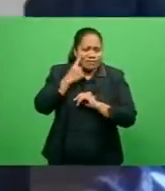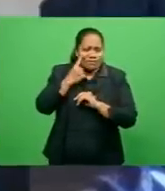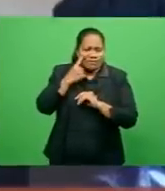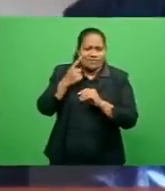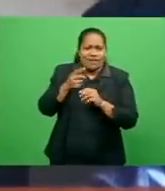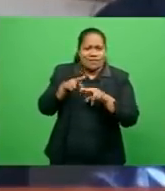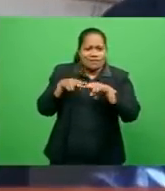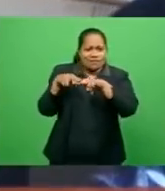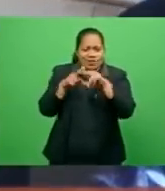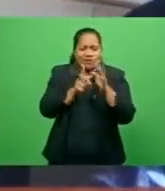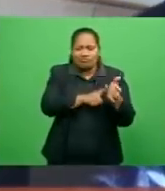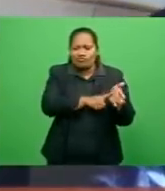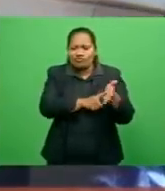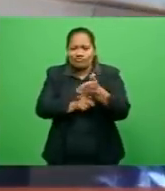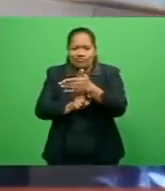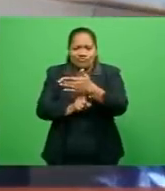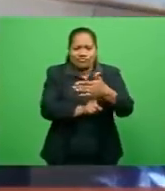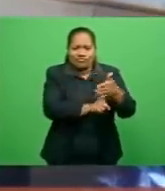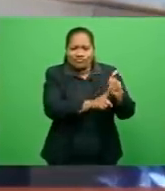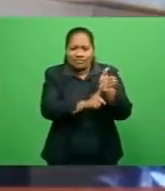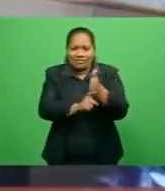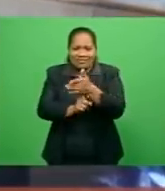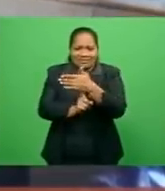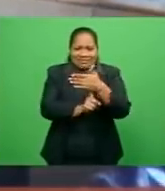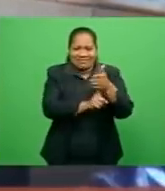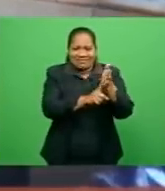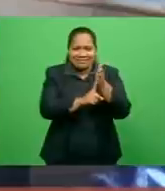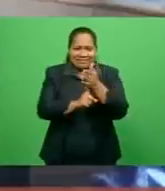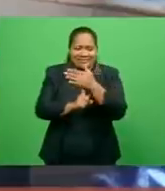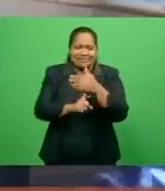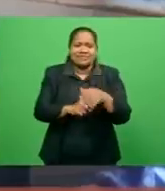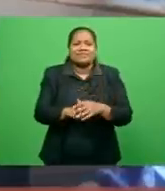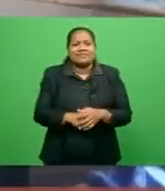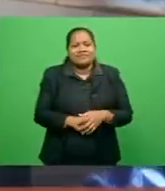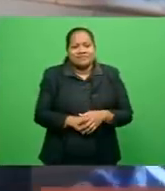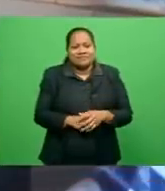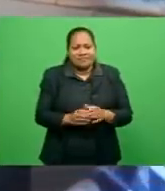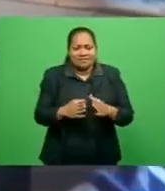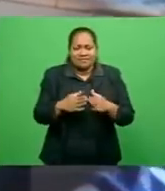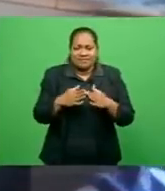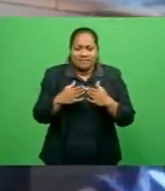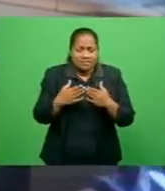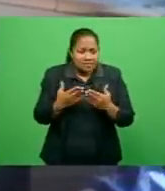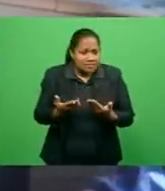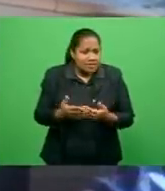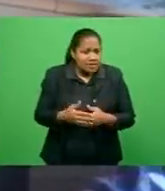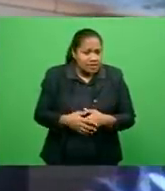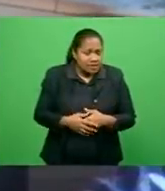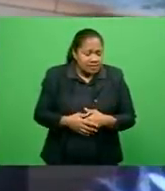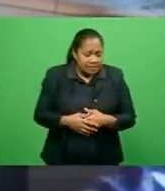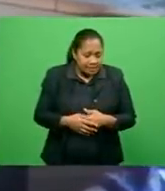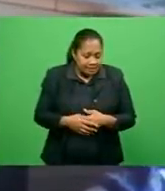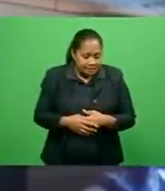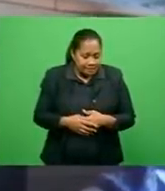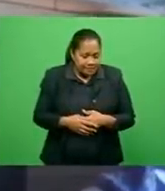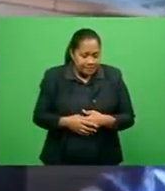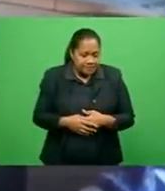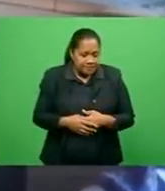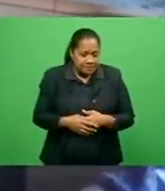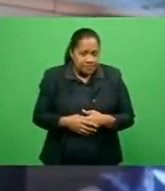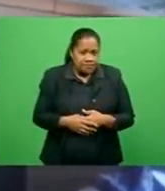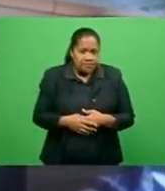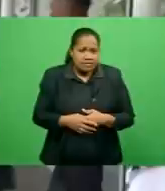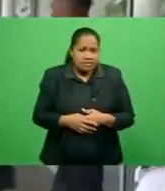flags everywhere and everyone decked out in blue. We're now off to the north, where we'll do a flyby